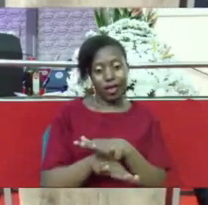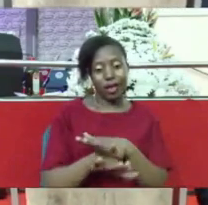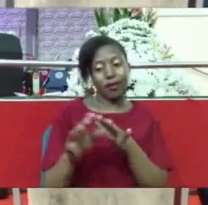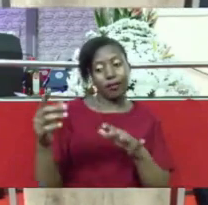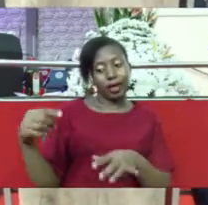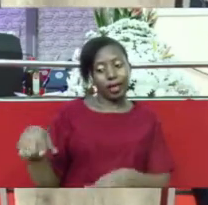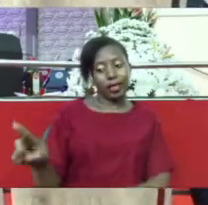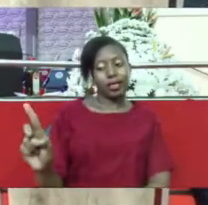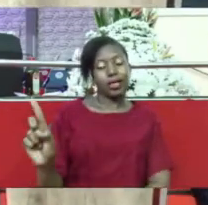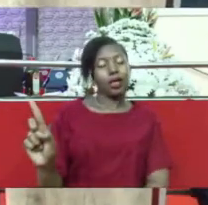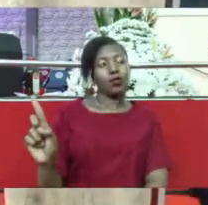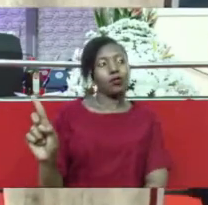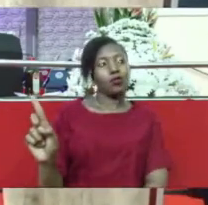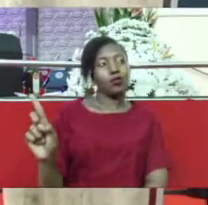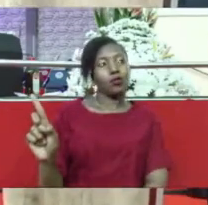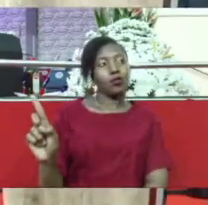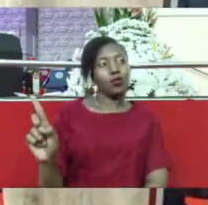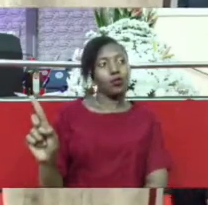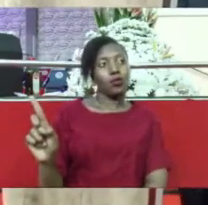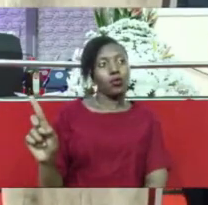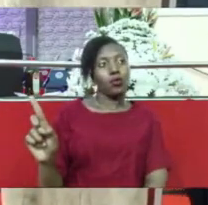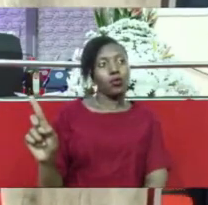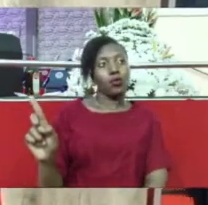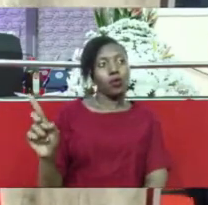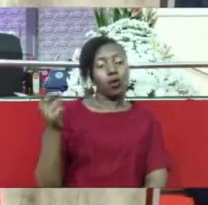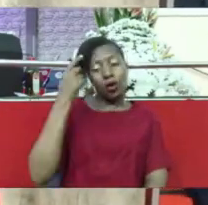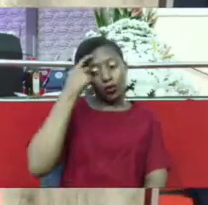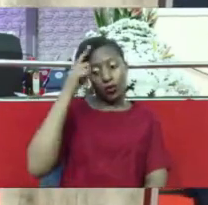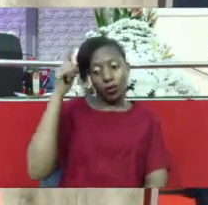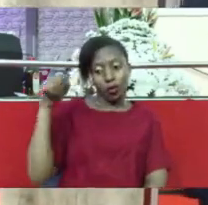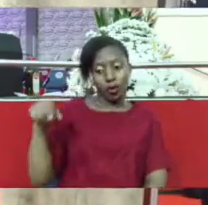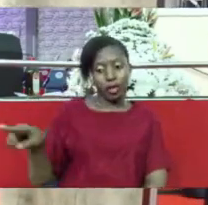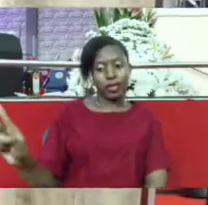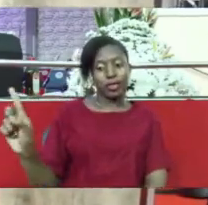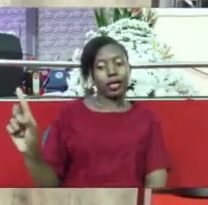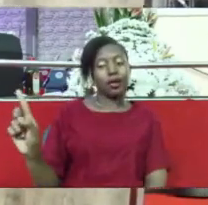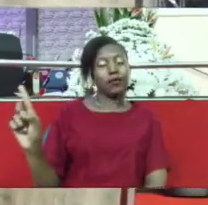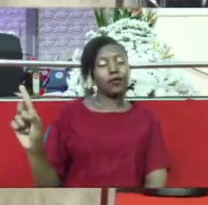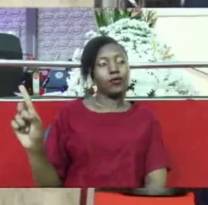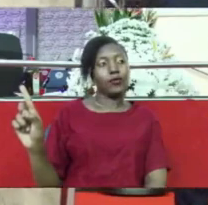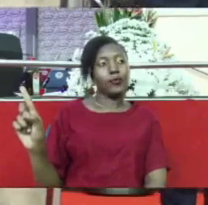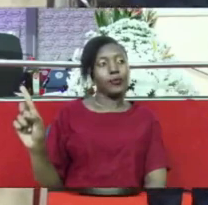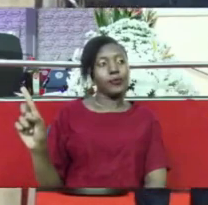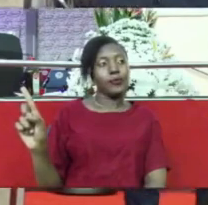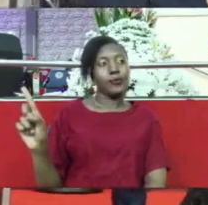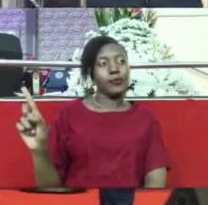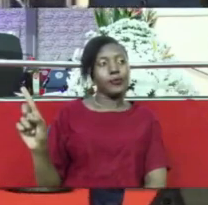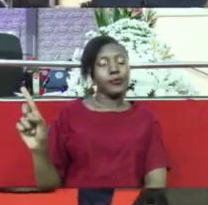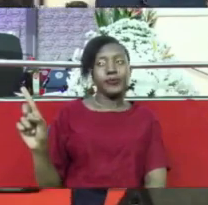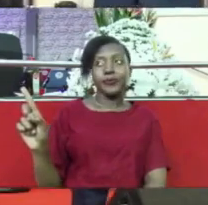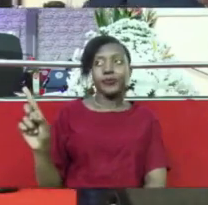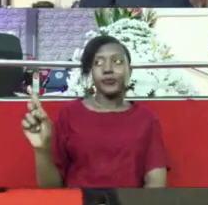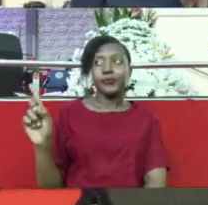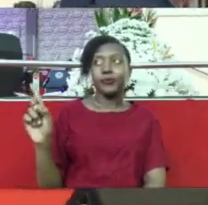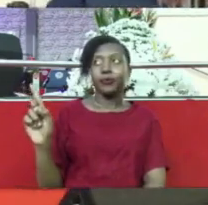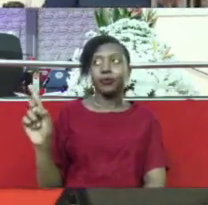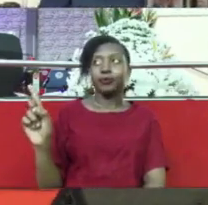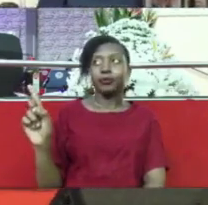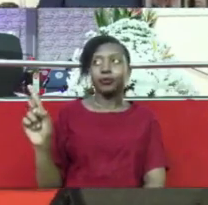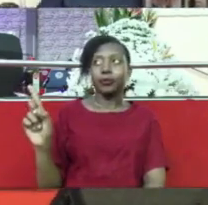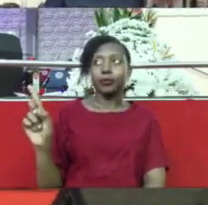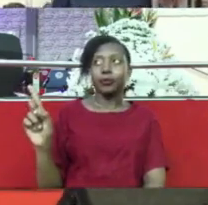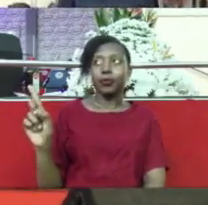itself. For itself. Mdudu anajifanyia kitu kivyake kwa hali yake.